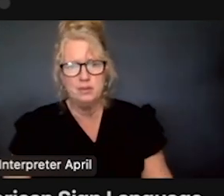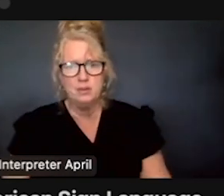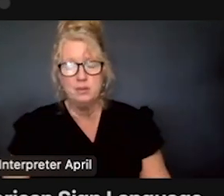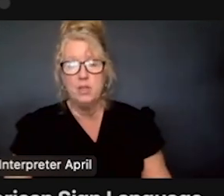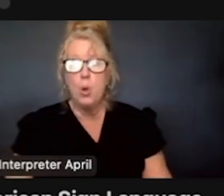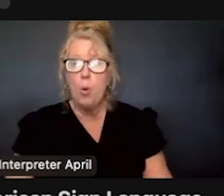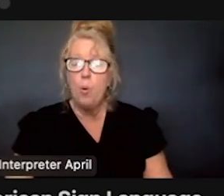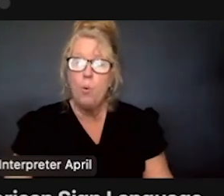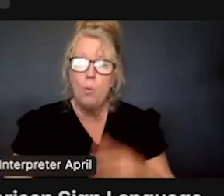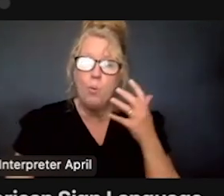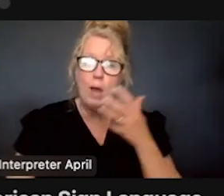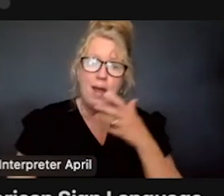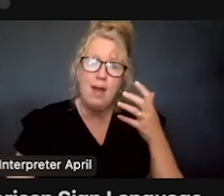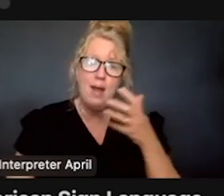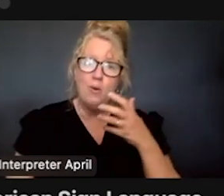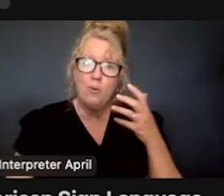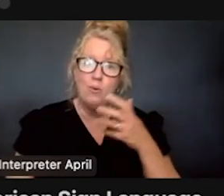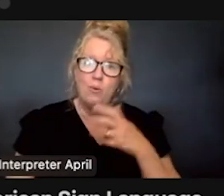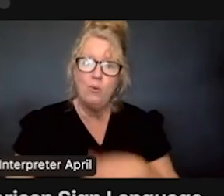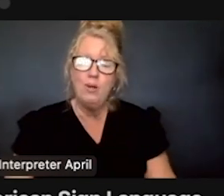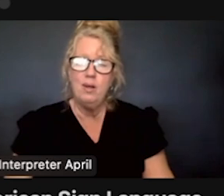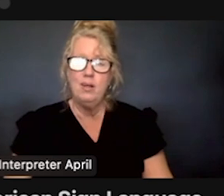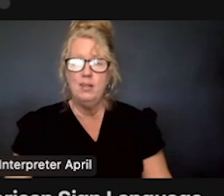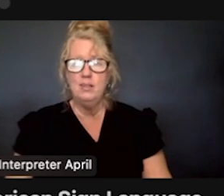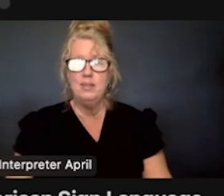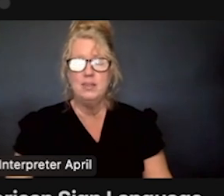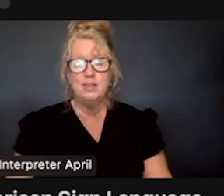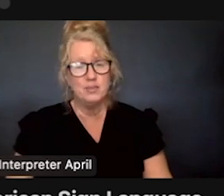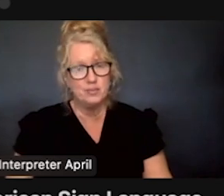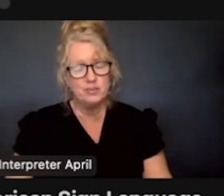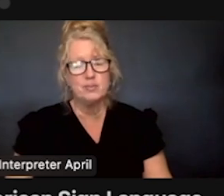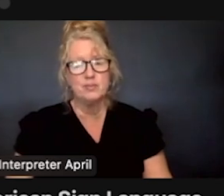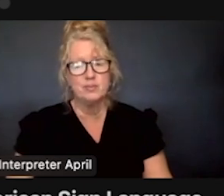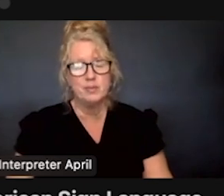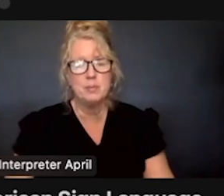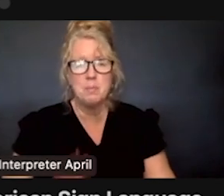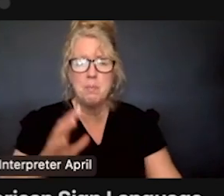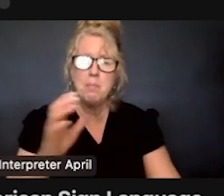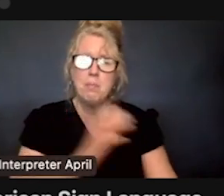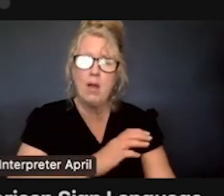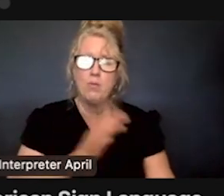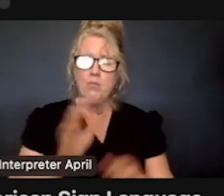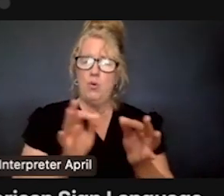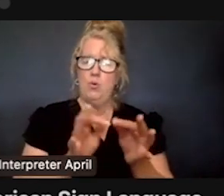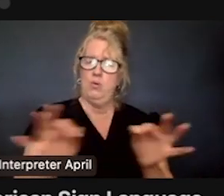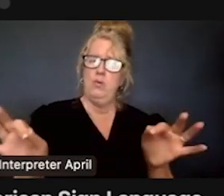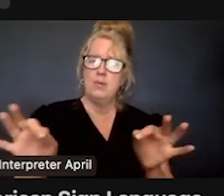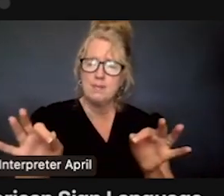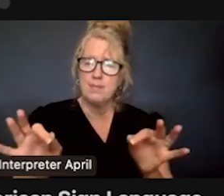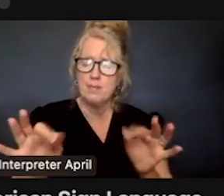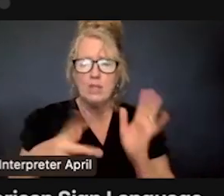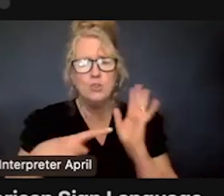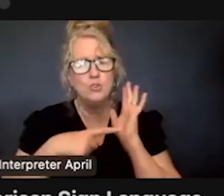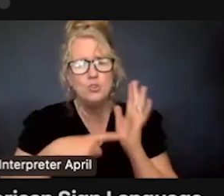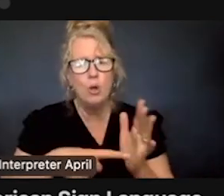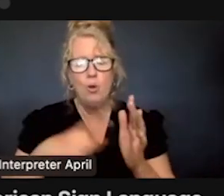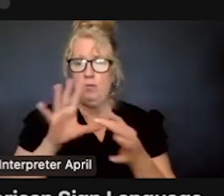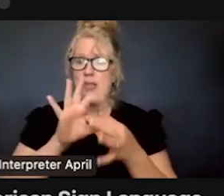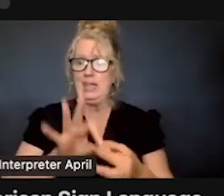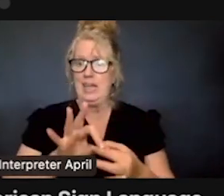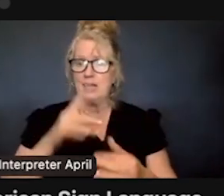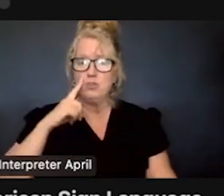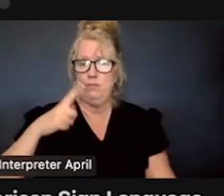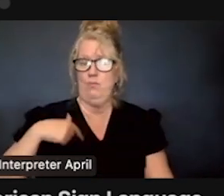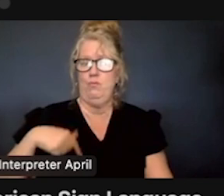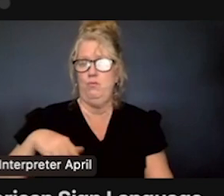Wow. That is very powerful, just what connection does for us.